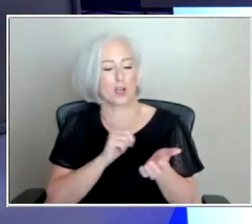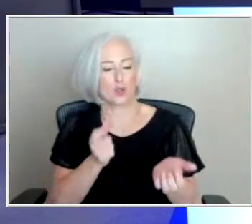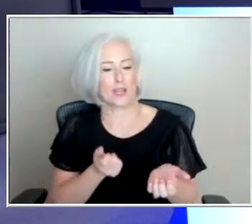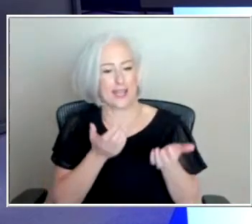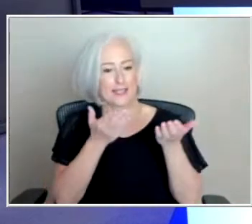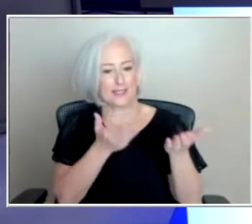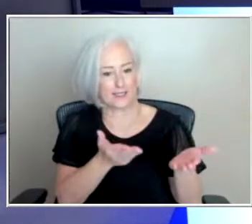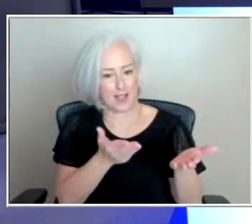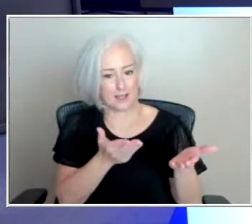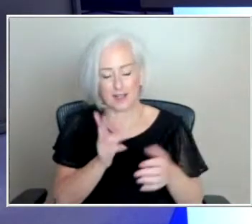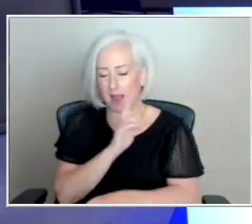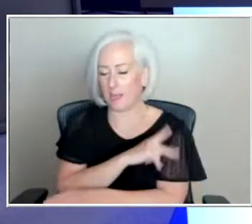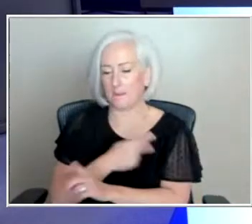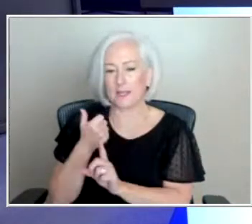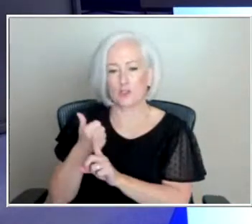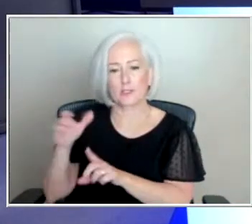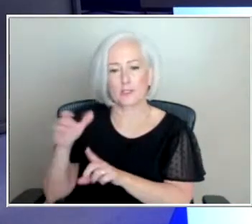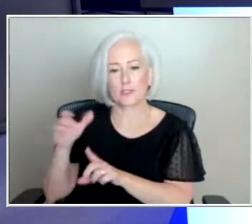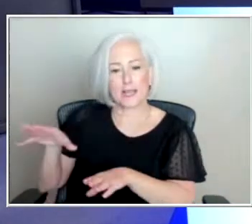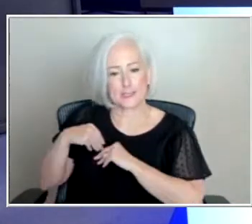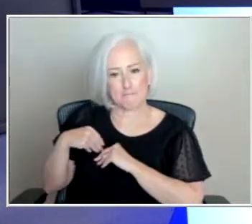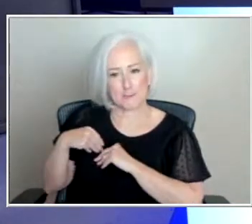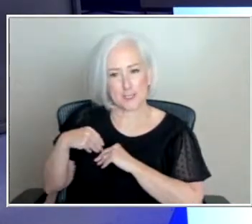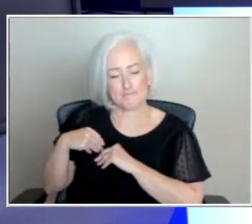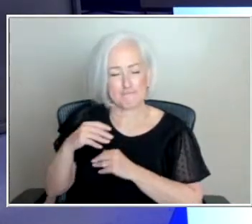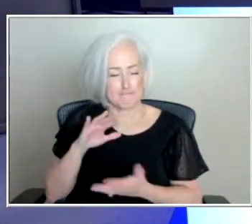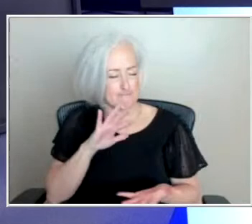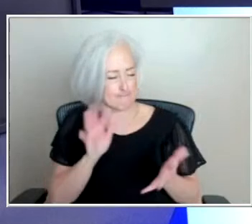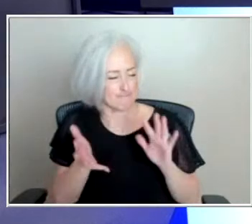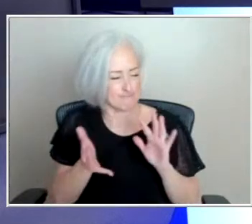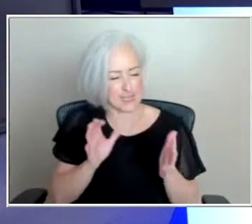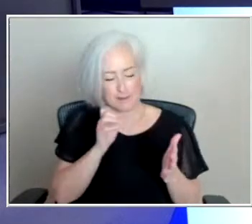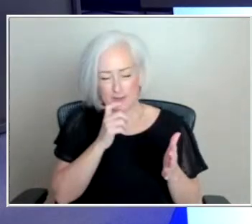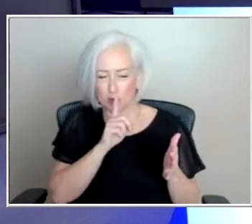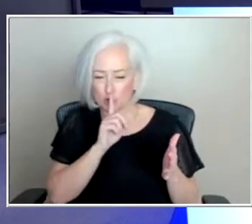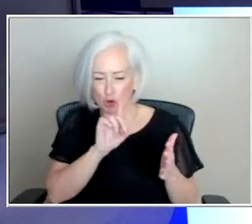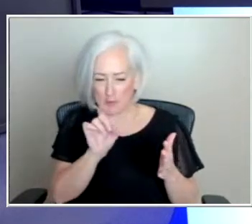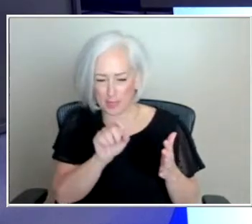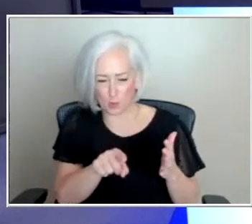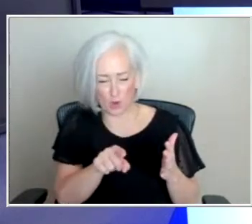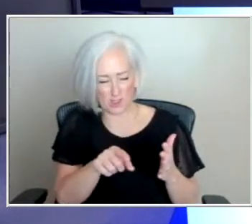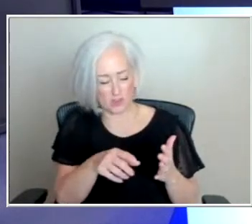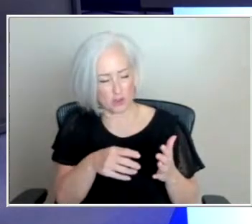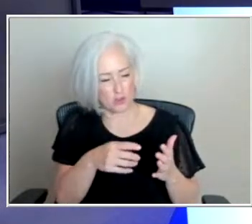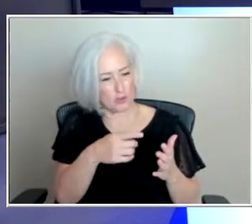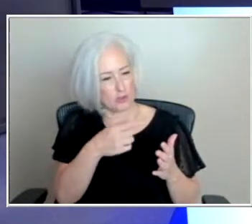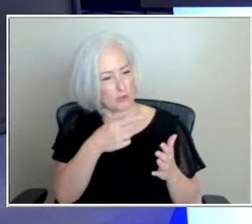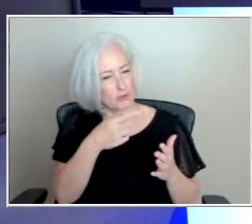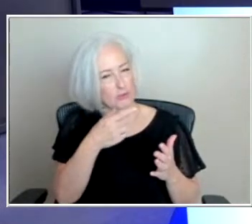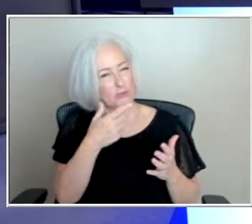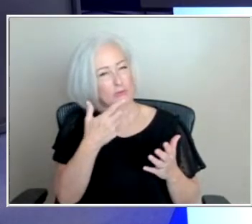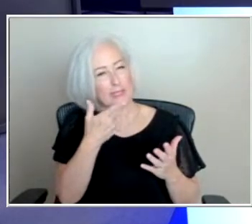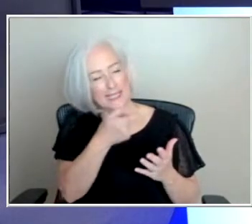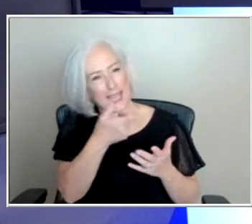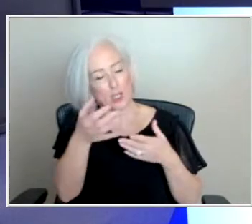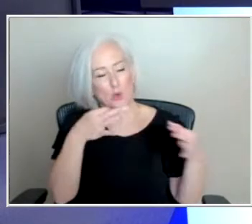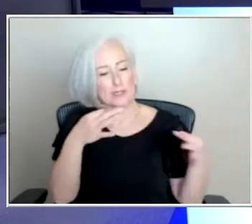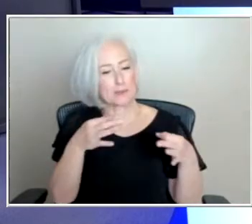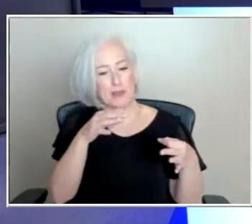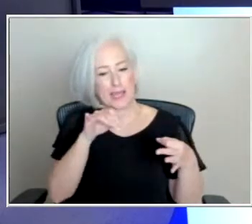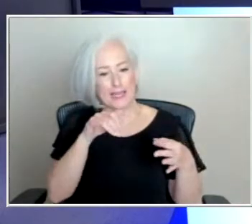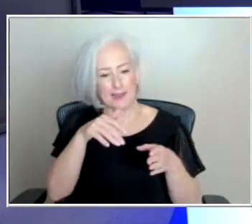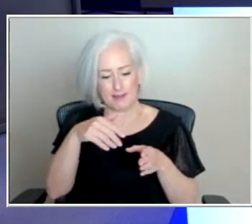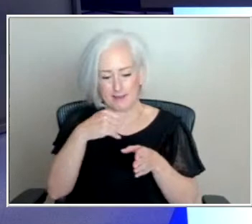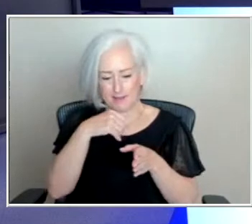accept? Not totally understanding the breadth of the question. Can you explain, though, where that line is when you're talking about like